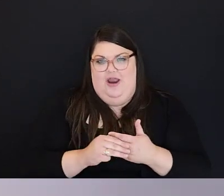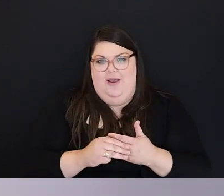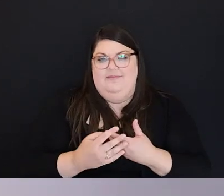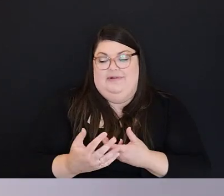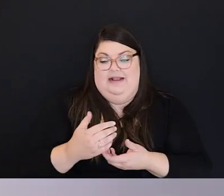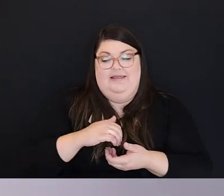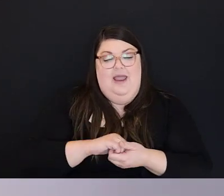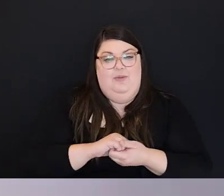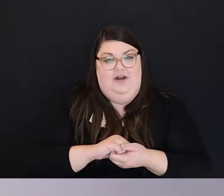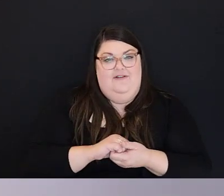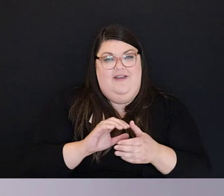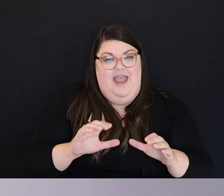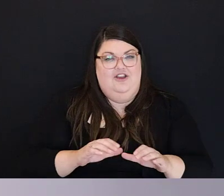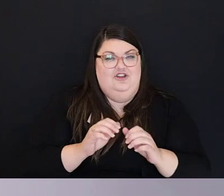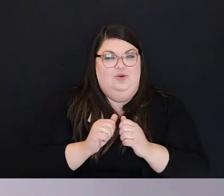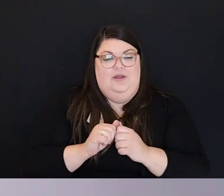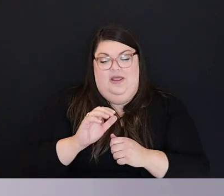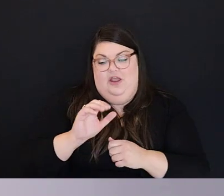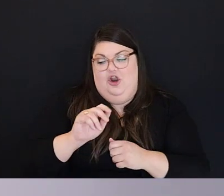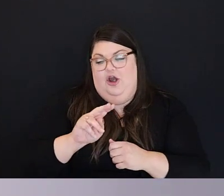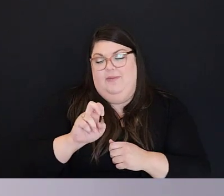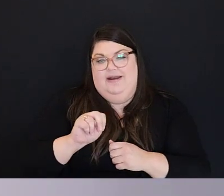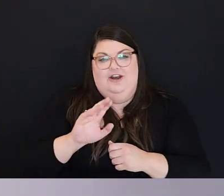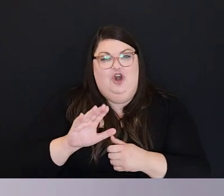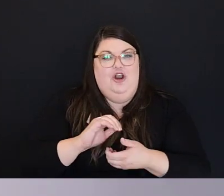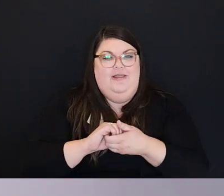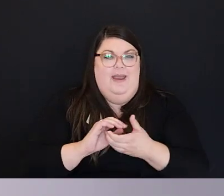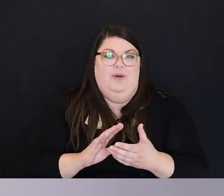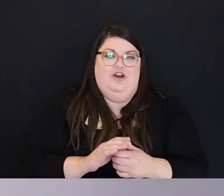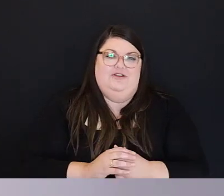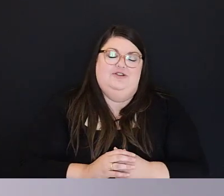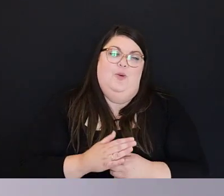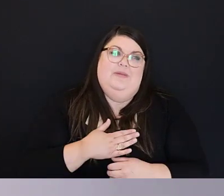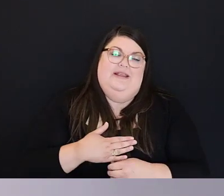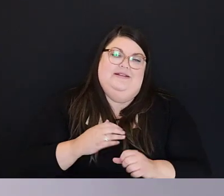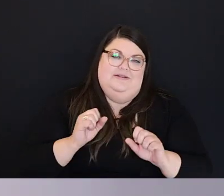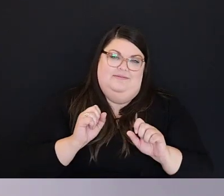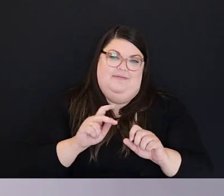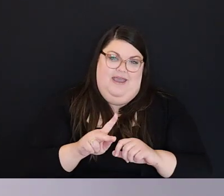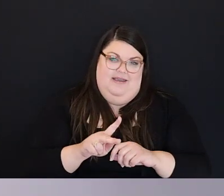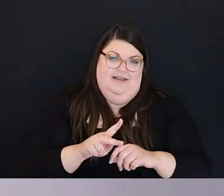collaborative actions with Carmen and her collaborators. So please come back and